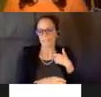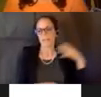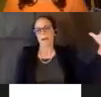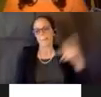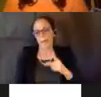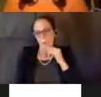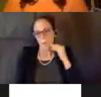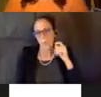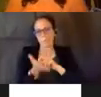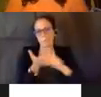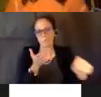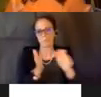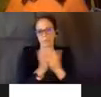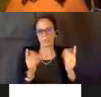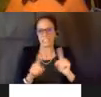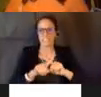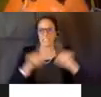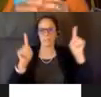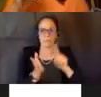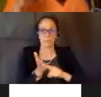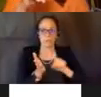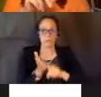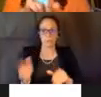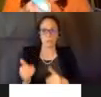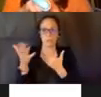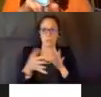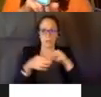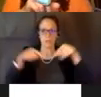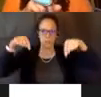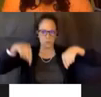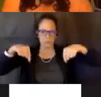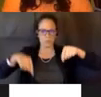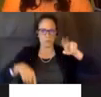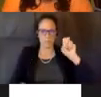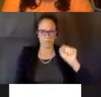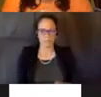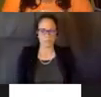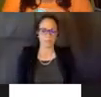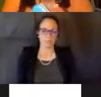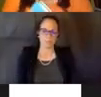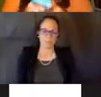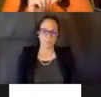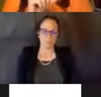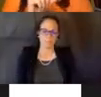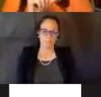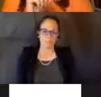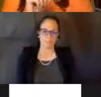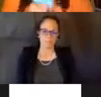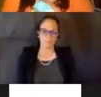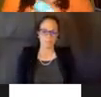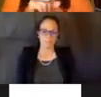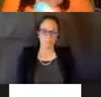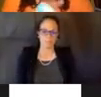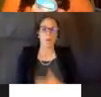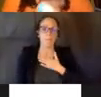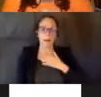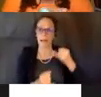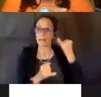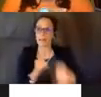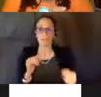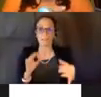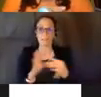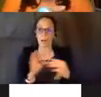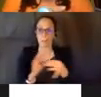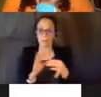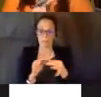new research proposal on African Americans and the environment. The last thing that I want to say to you about this is, I watched my father in